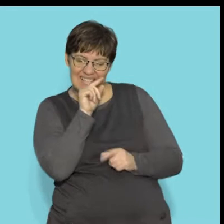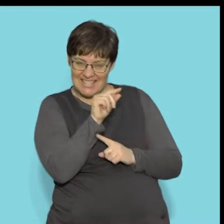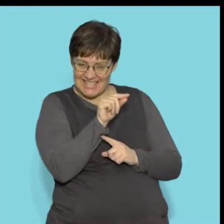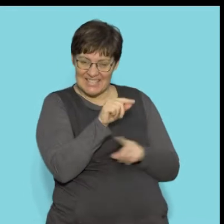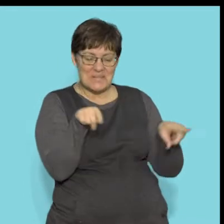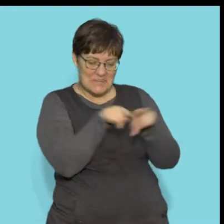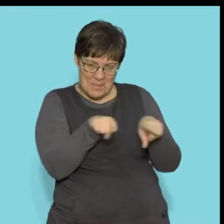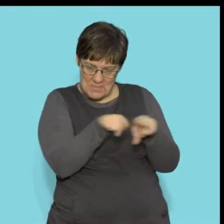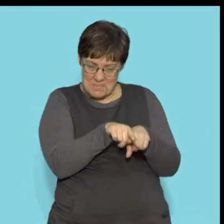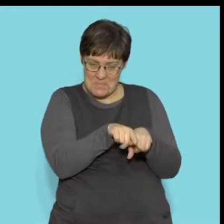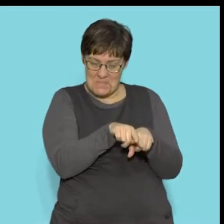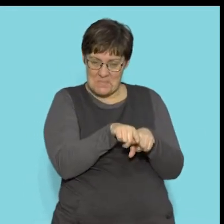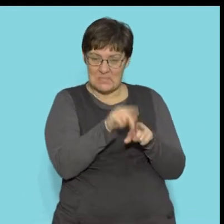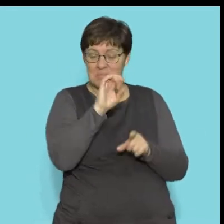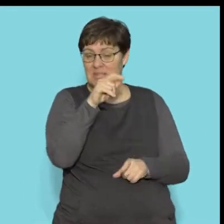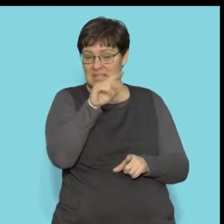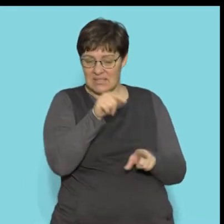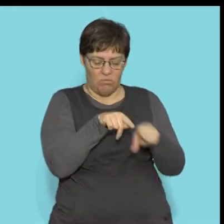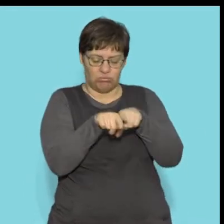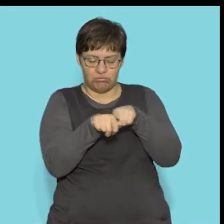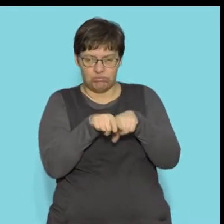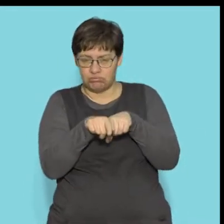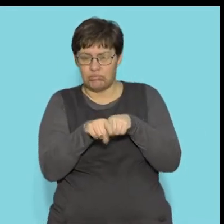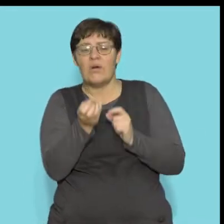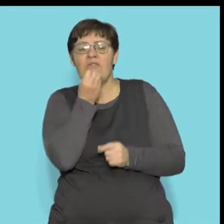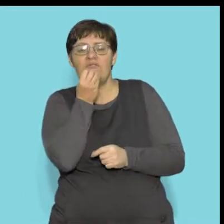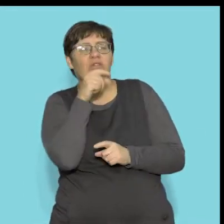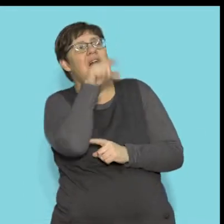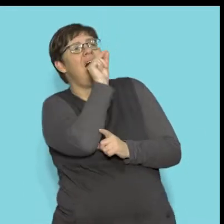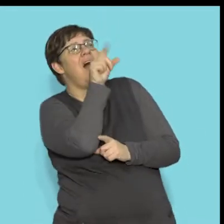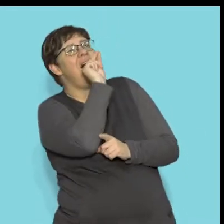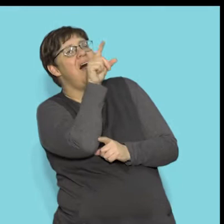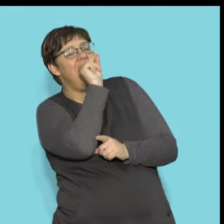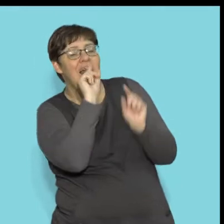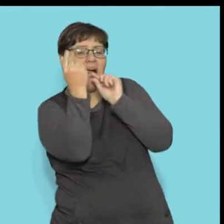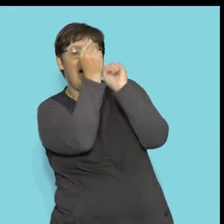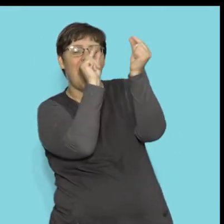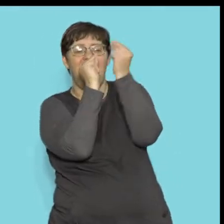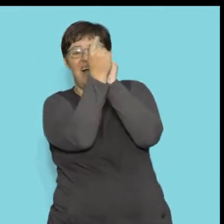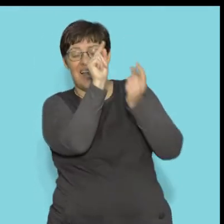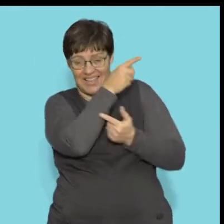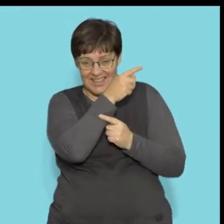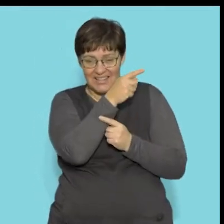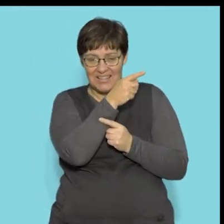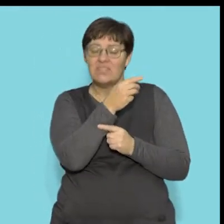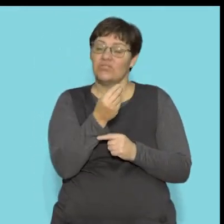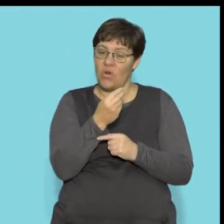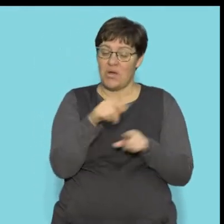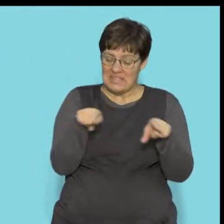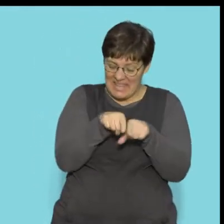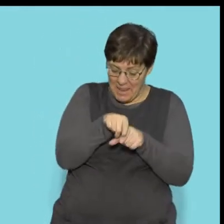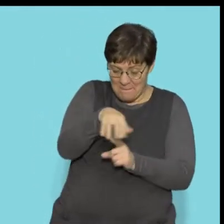looking at the same species, compete for food from the parents. So the